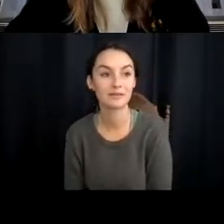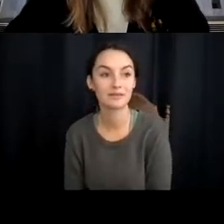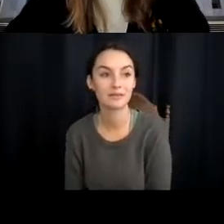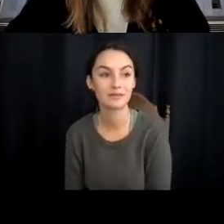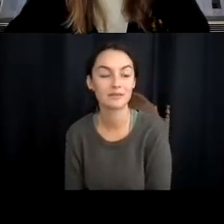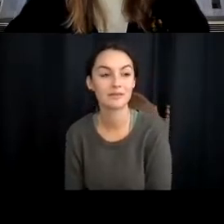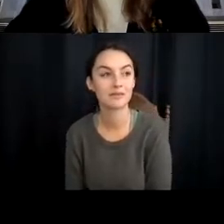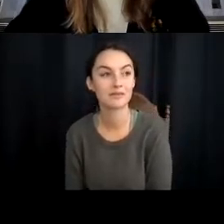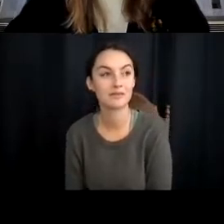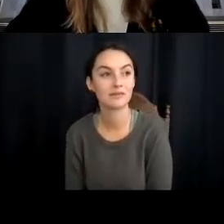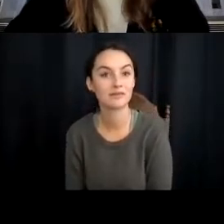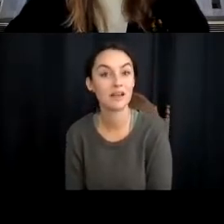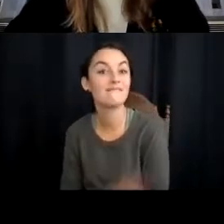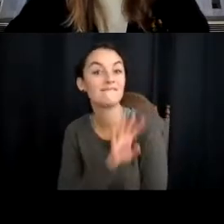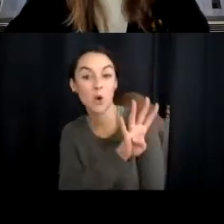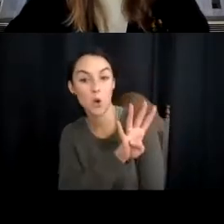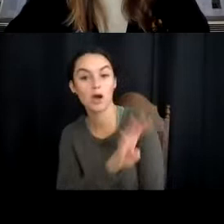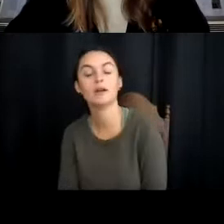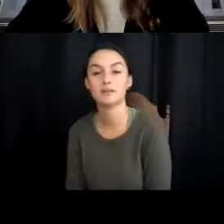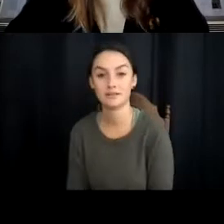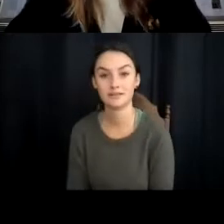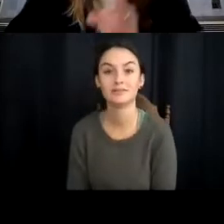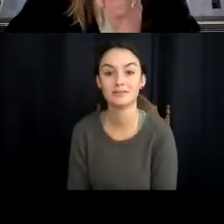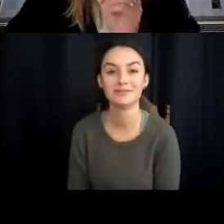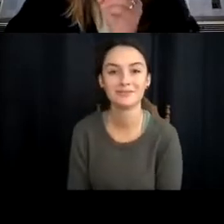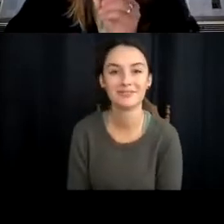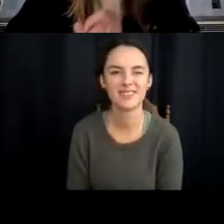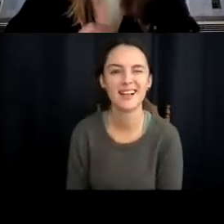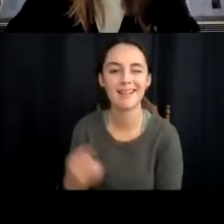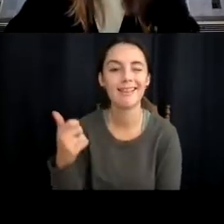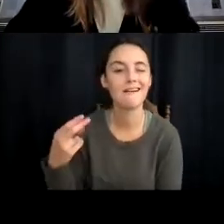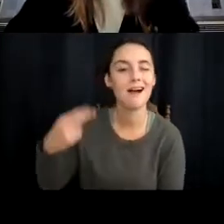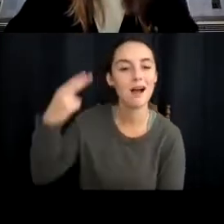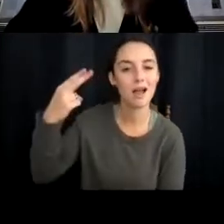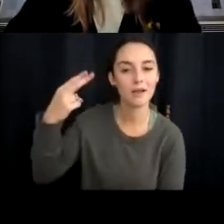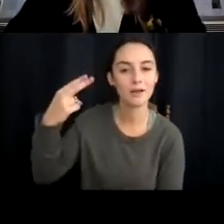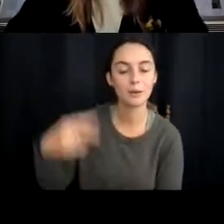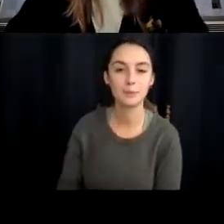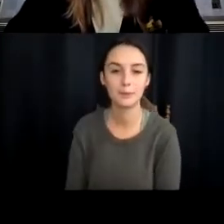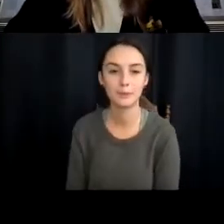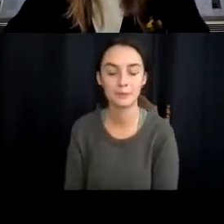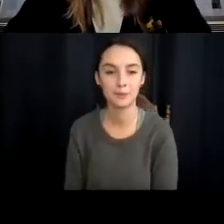And 4. 4. Okay, think a little higher.